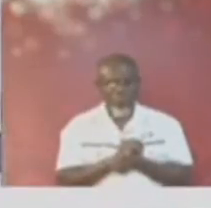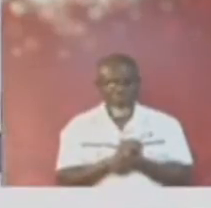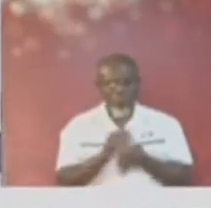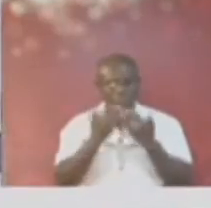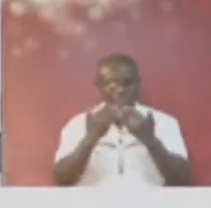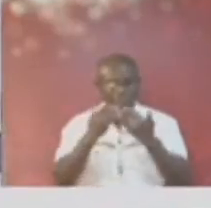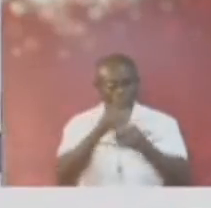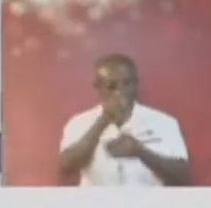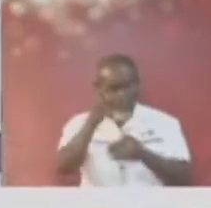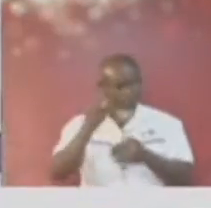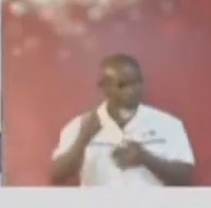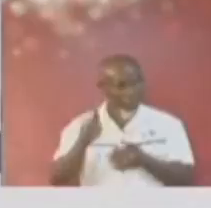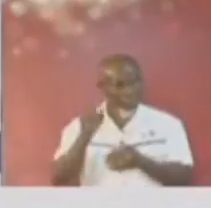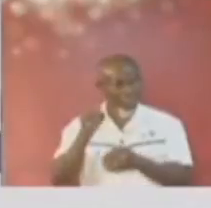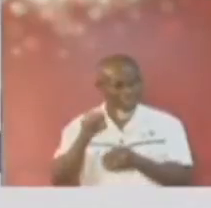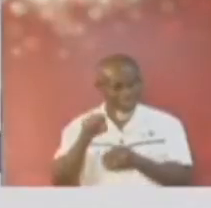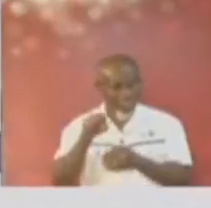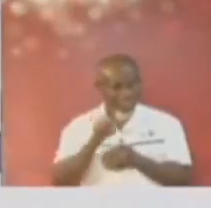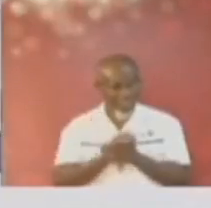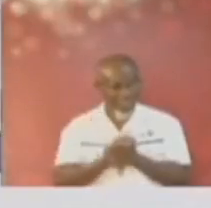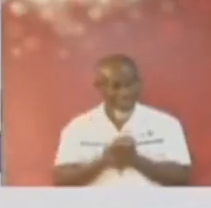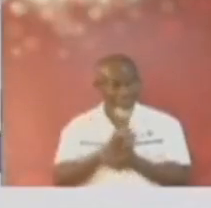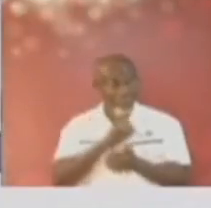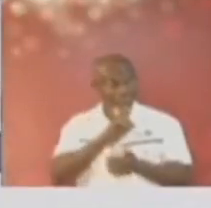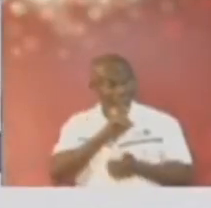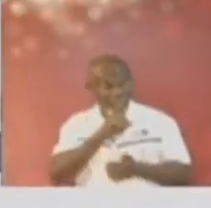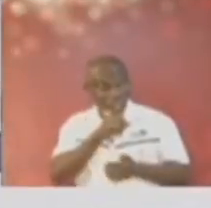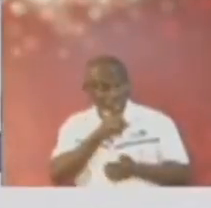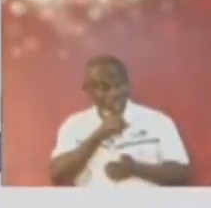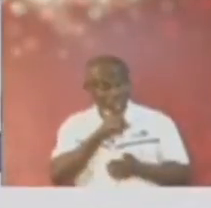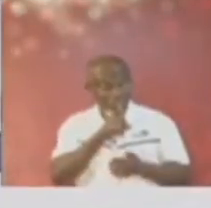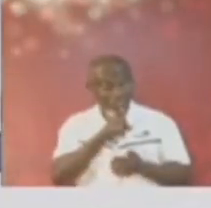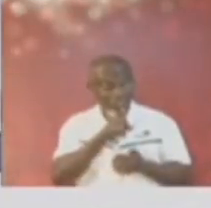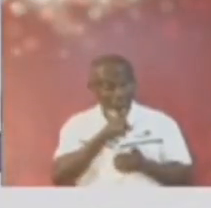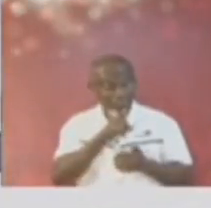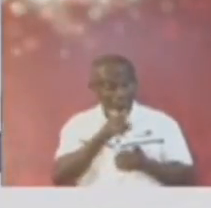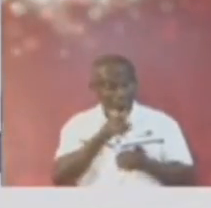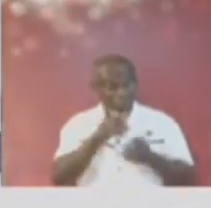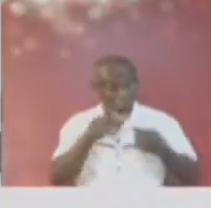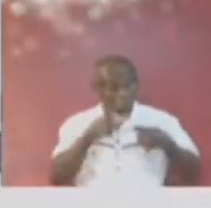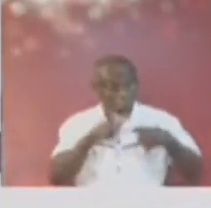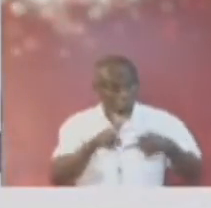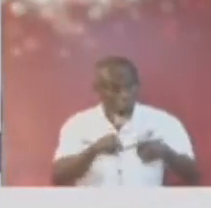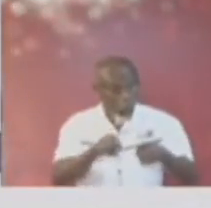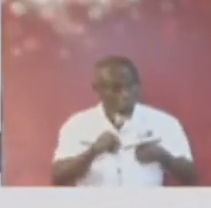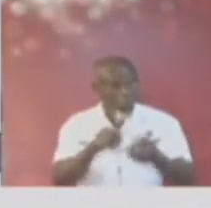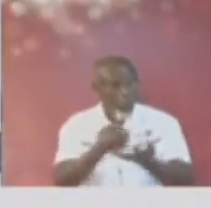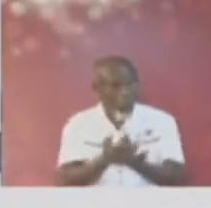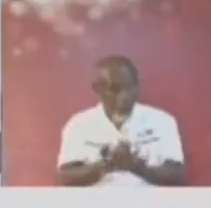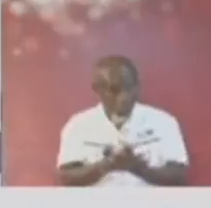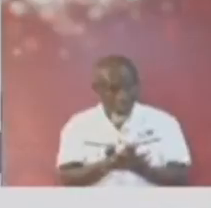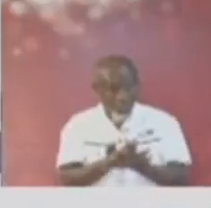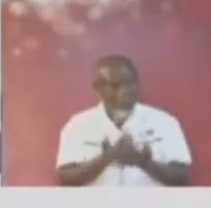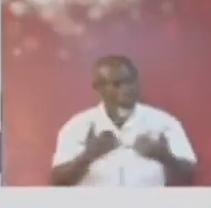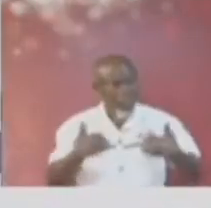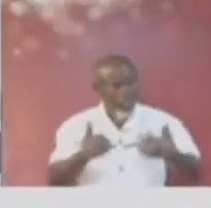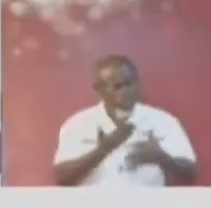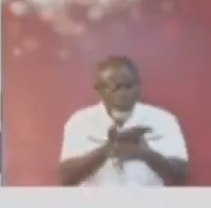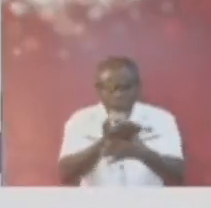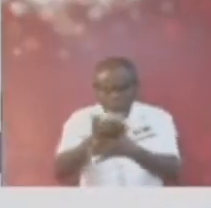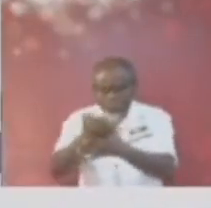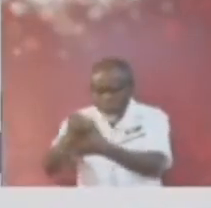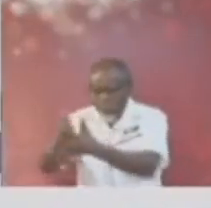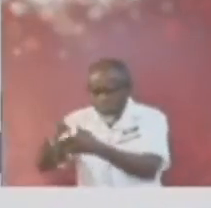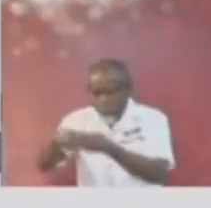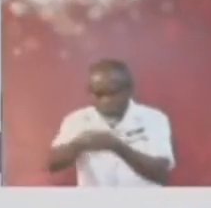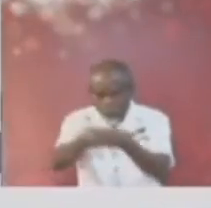Thank you for the question. Surely during Diwali, we have sharing of